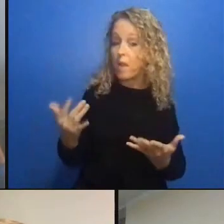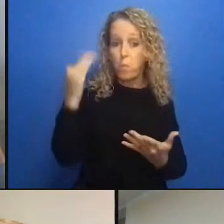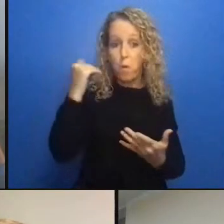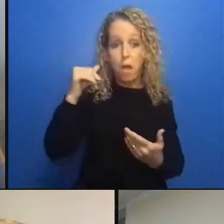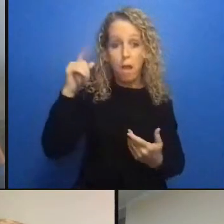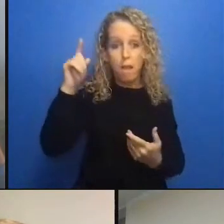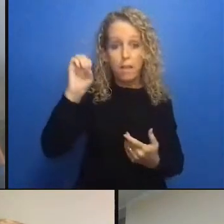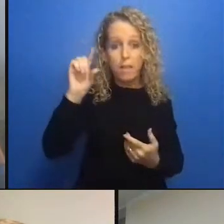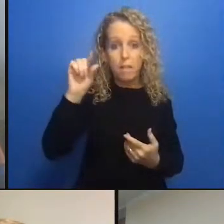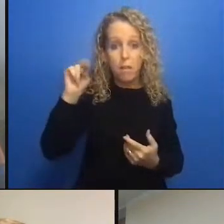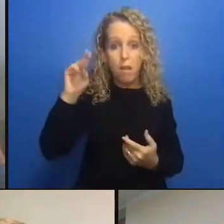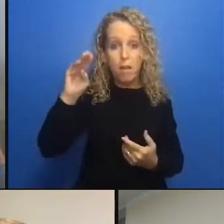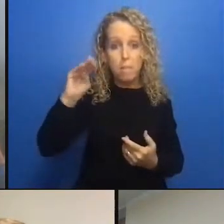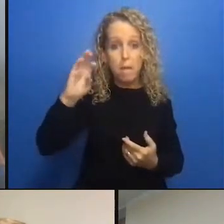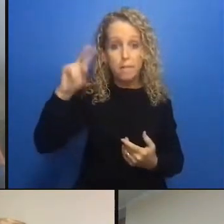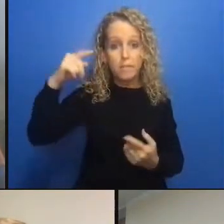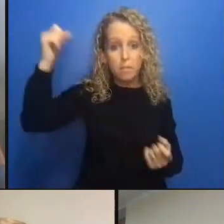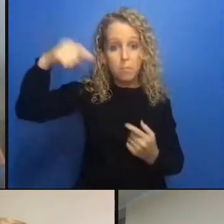Okay.